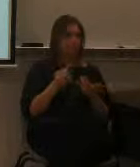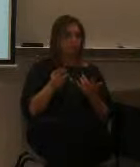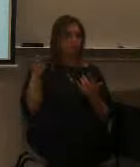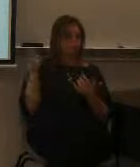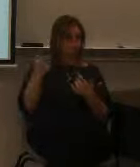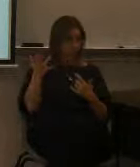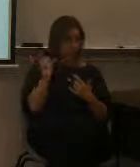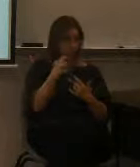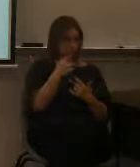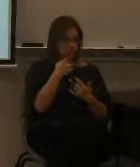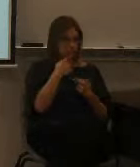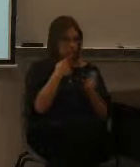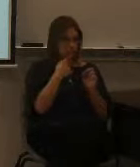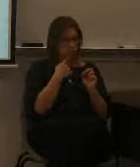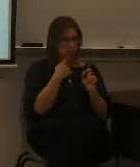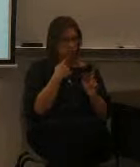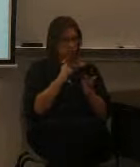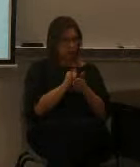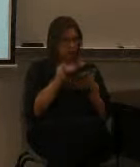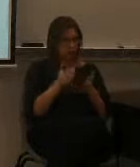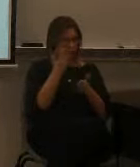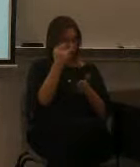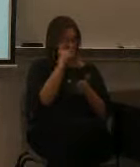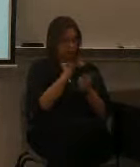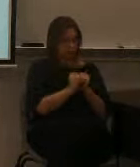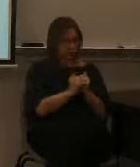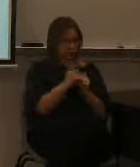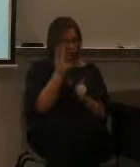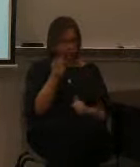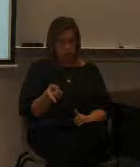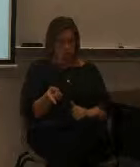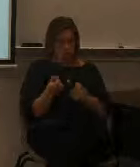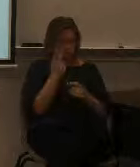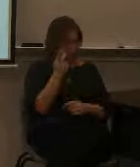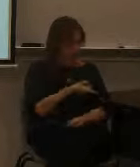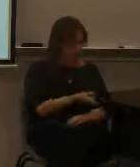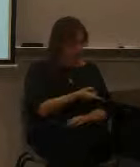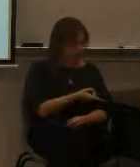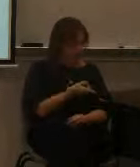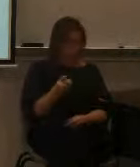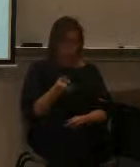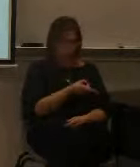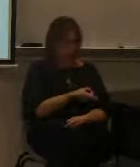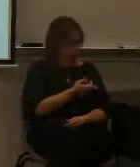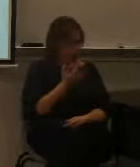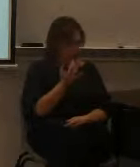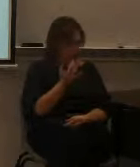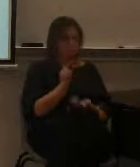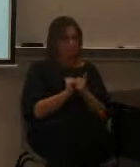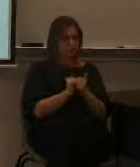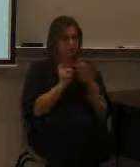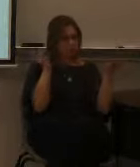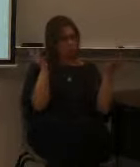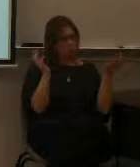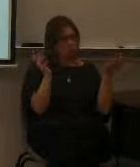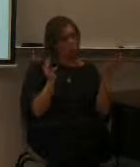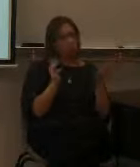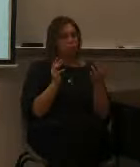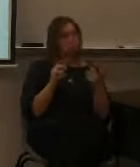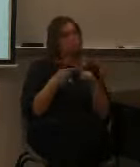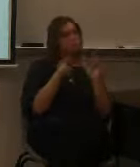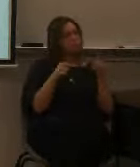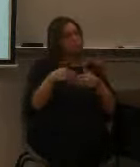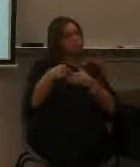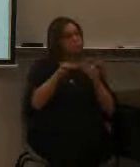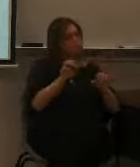historically it was just like, oh, that must be that way because of competition. I see this one here and this one there, must be that way because of competition. But it turns out when you go out